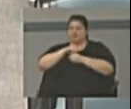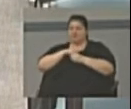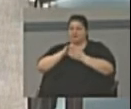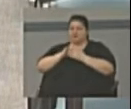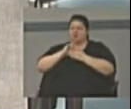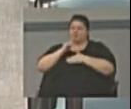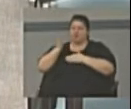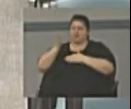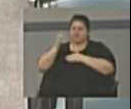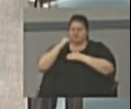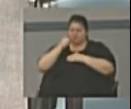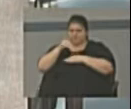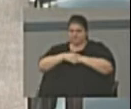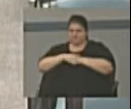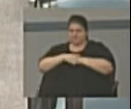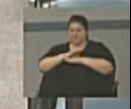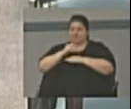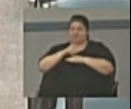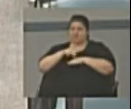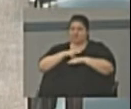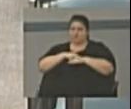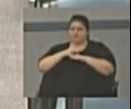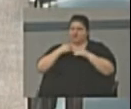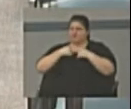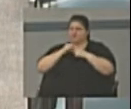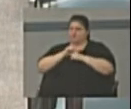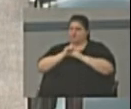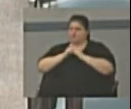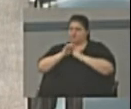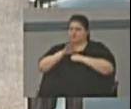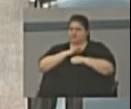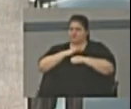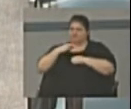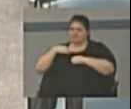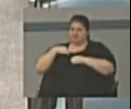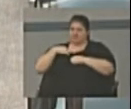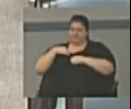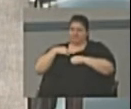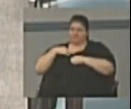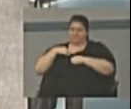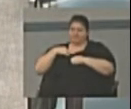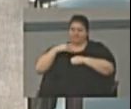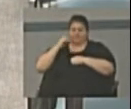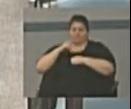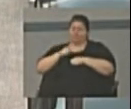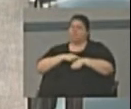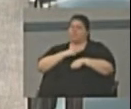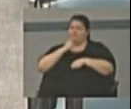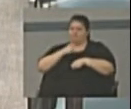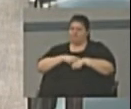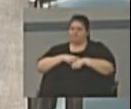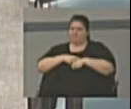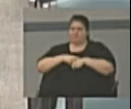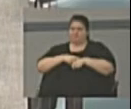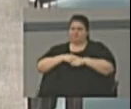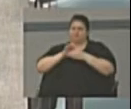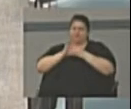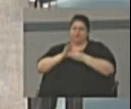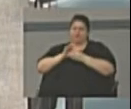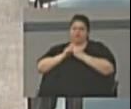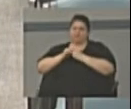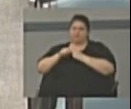evening. And we, of course, have worked with your staff for quite some time relative to this